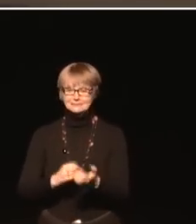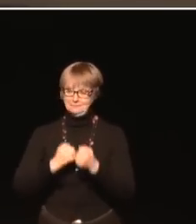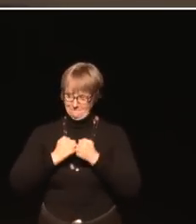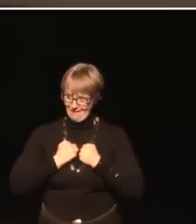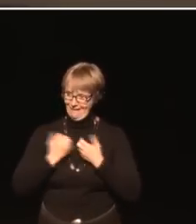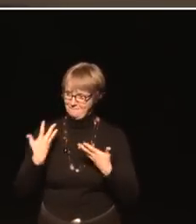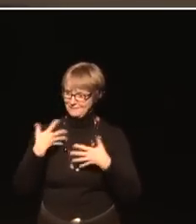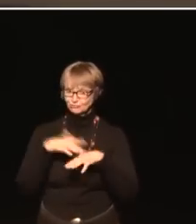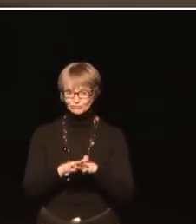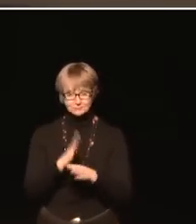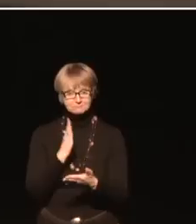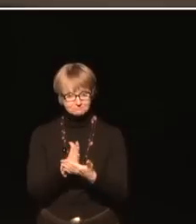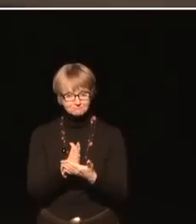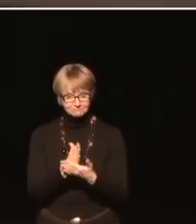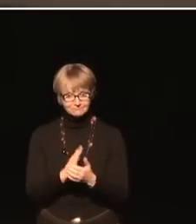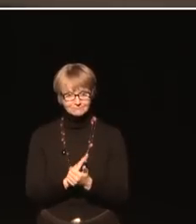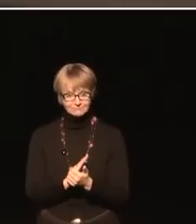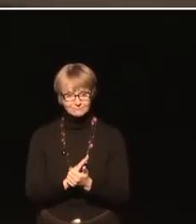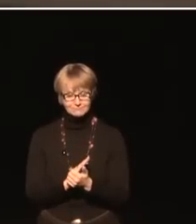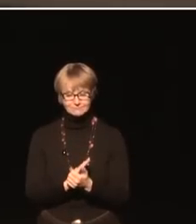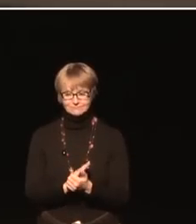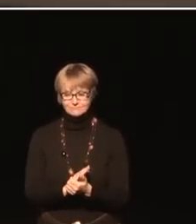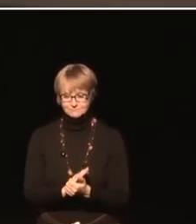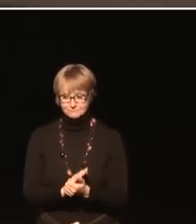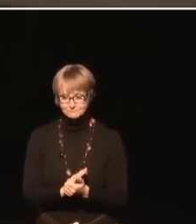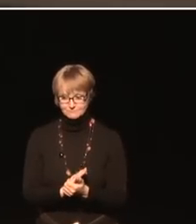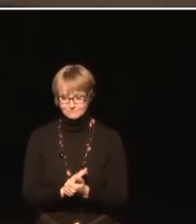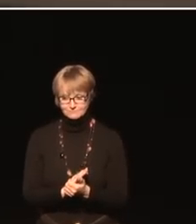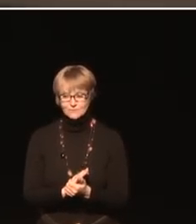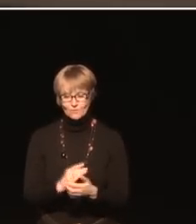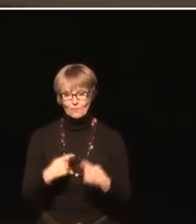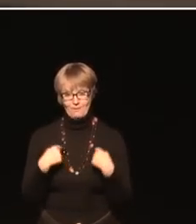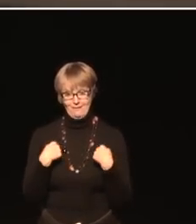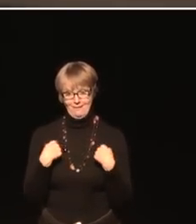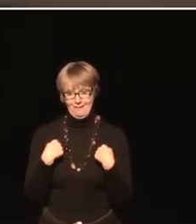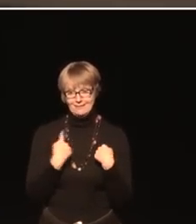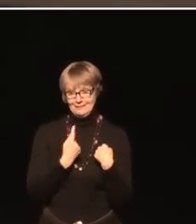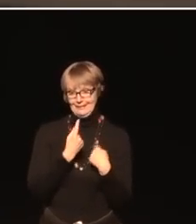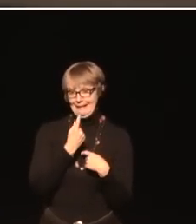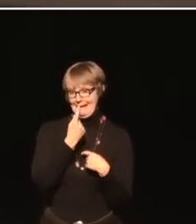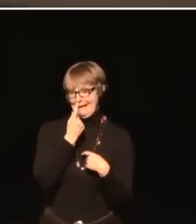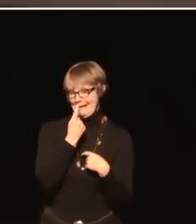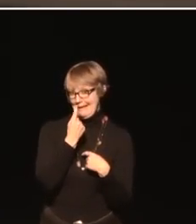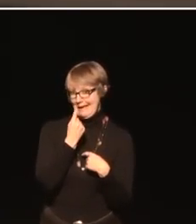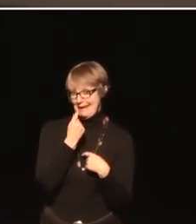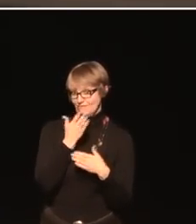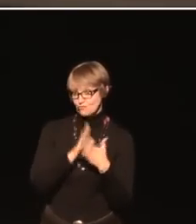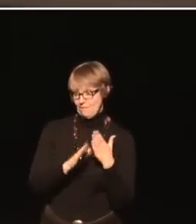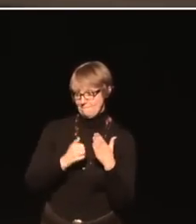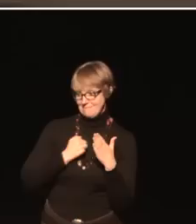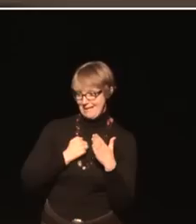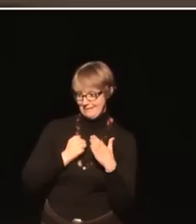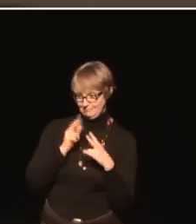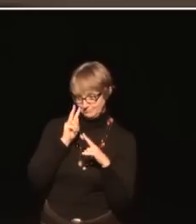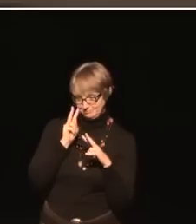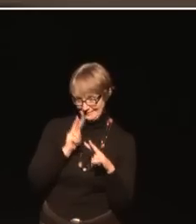concerned. And it's from this position that I kind of lead to open up another perspective on disability